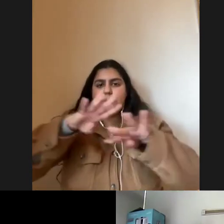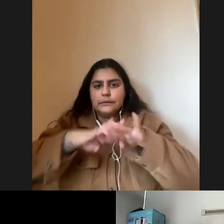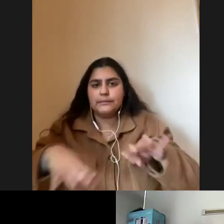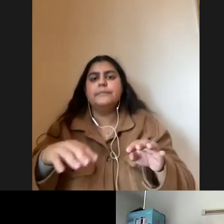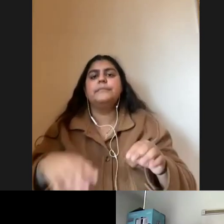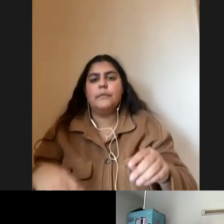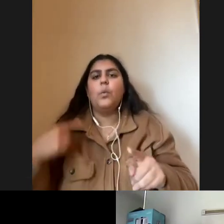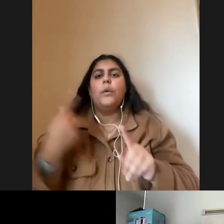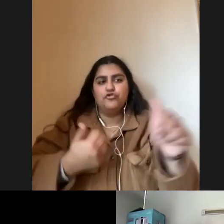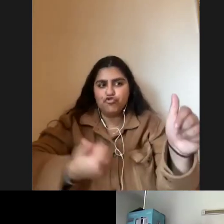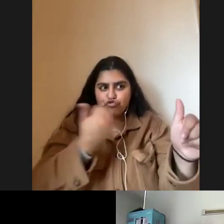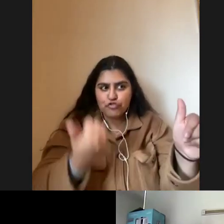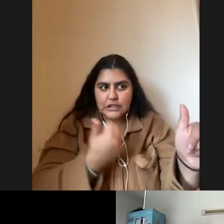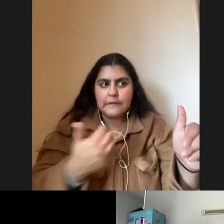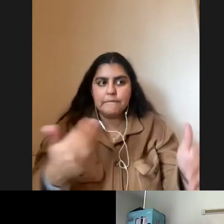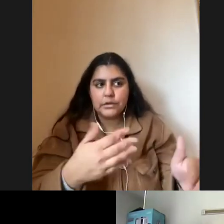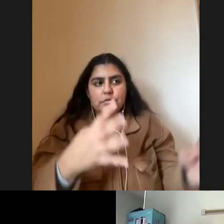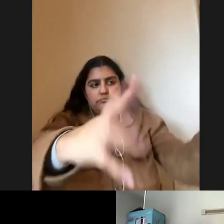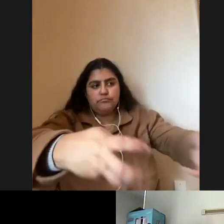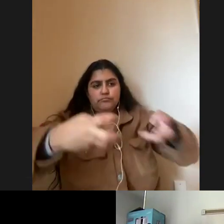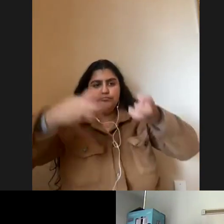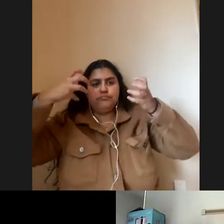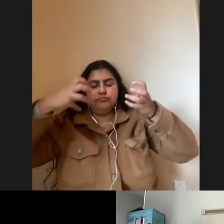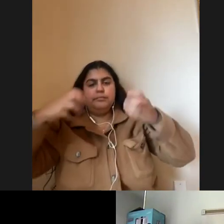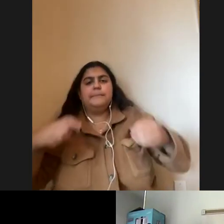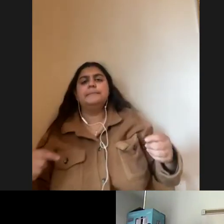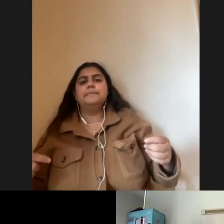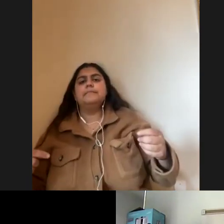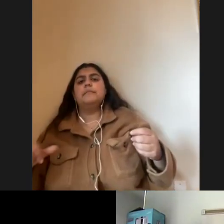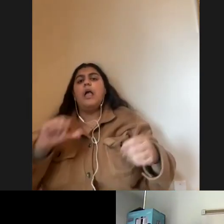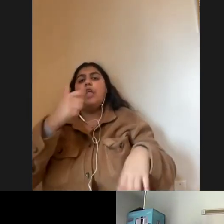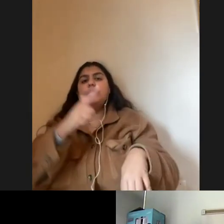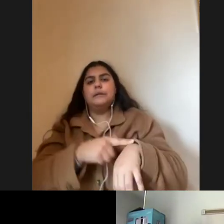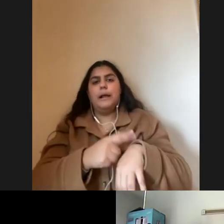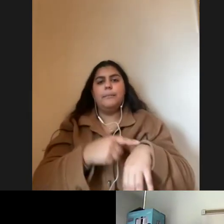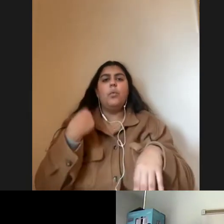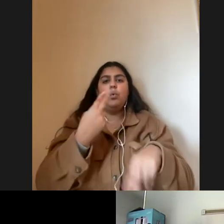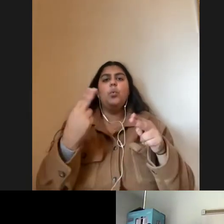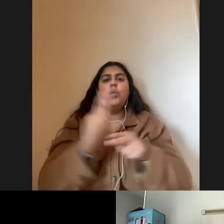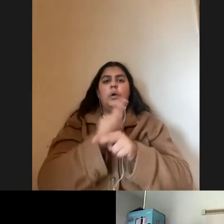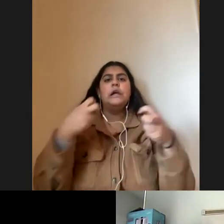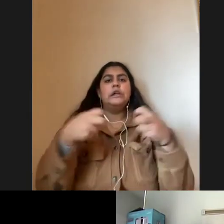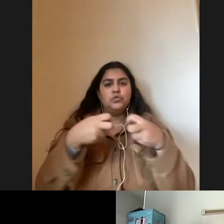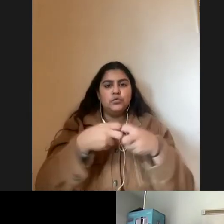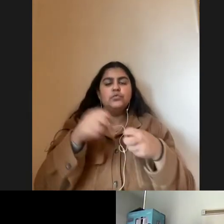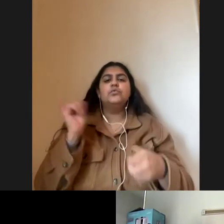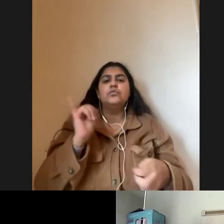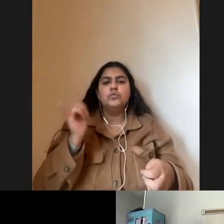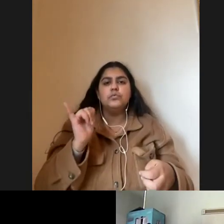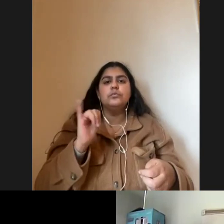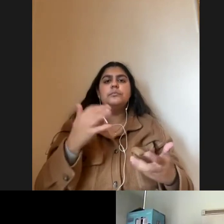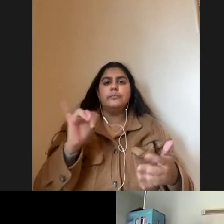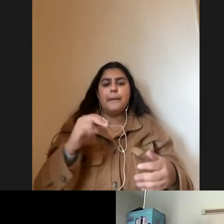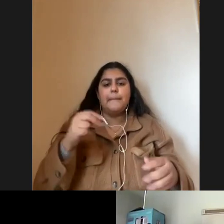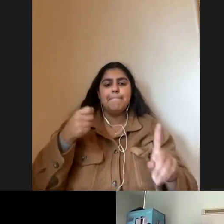can chase fish through a gill net and get them all stuck. Um, Other times we can use electricity as well, just like little shots to